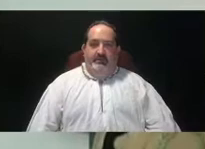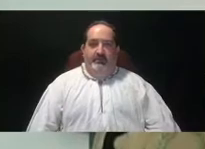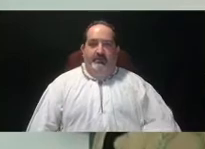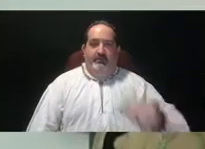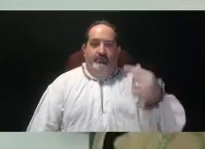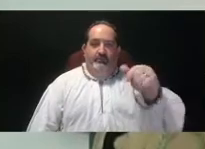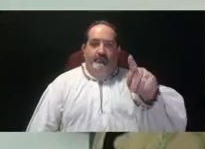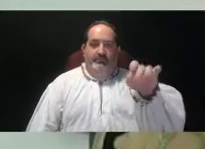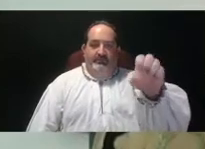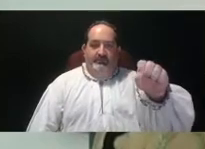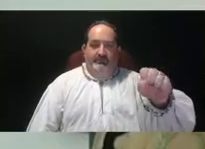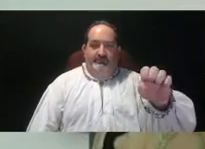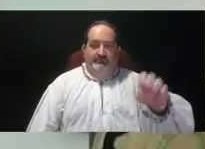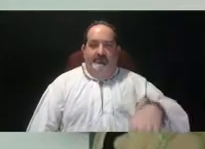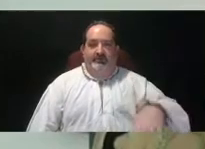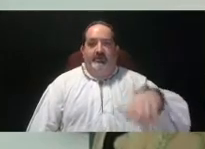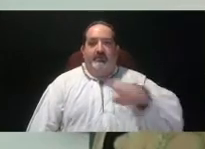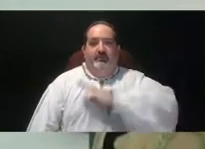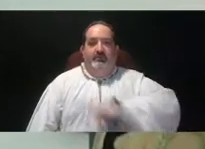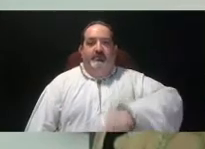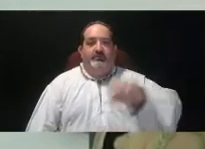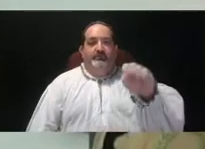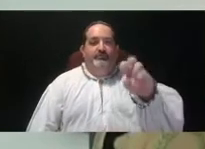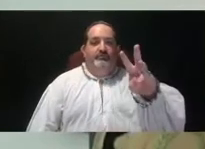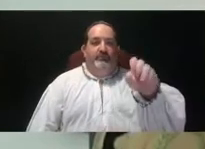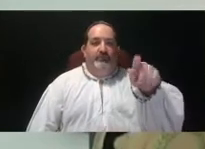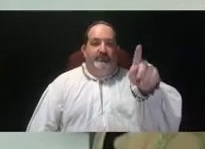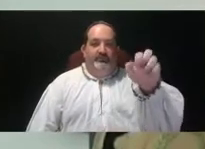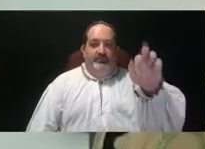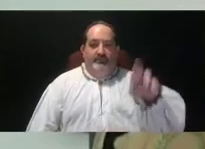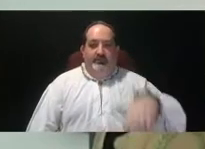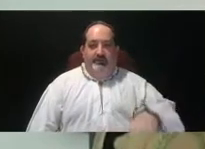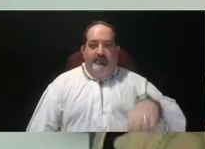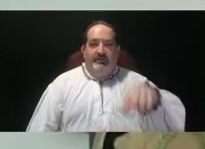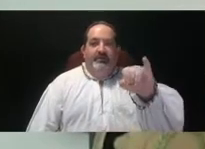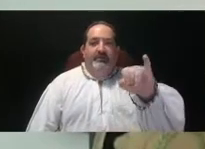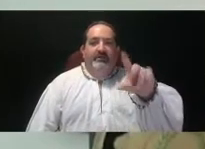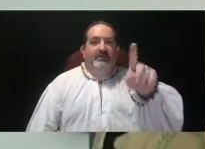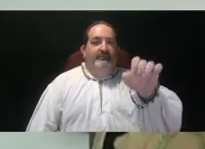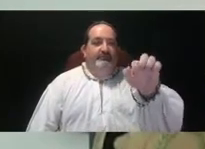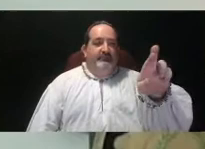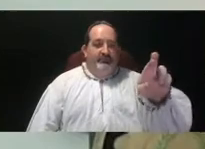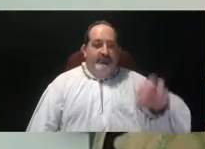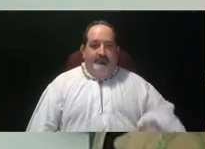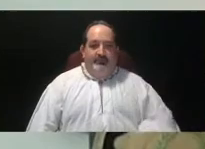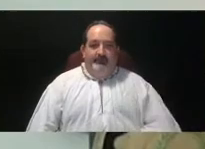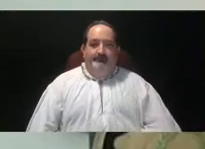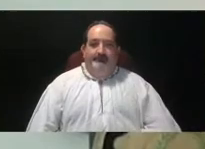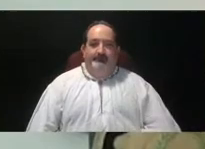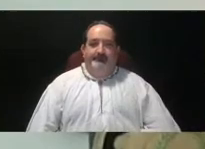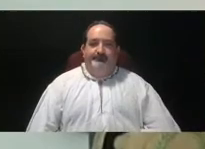Gothi's Bill Story, the Baron's Finder, Lord Ivar Sigurden,